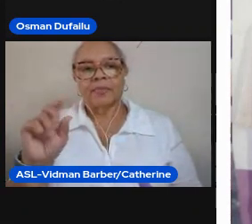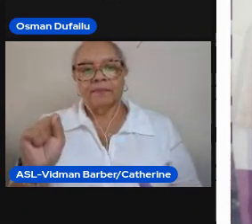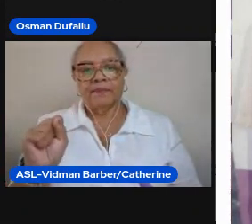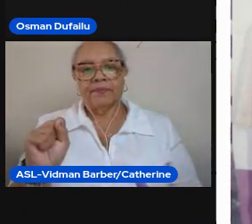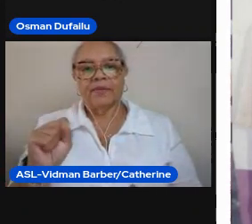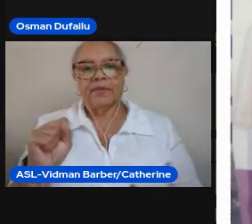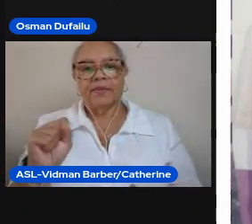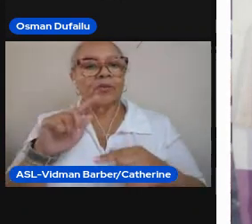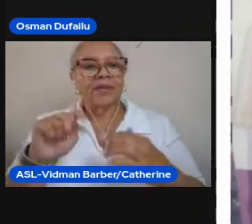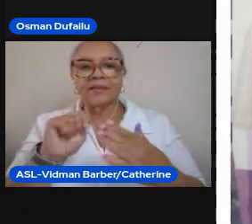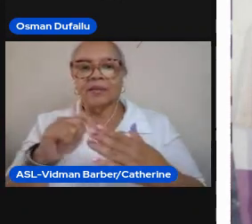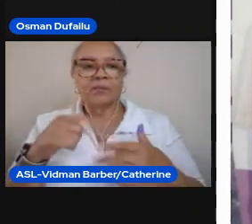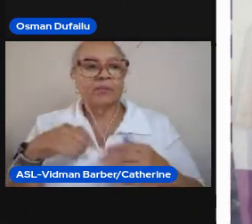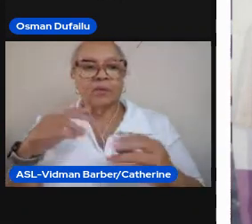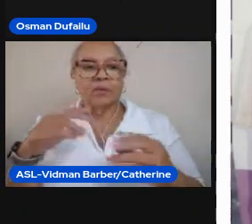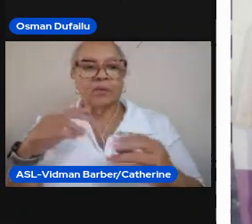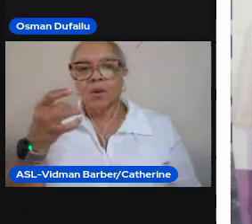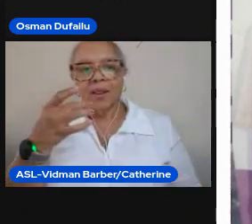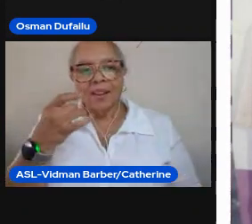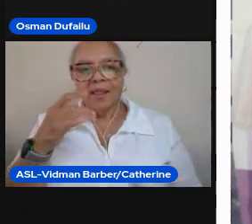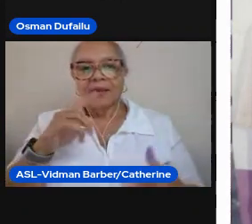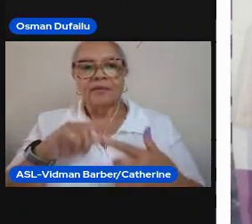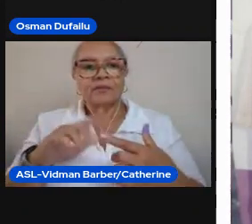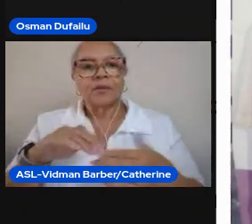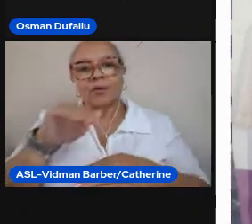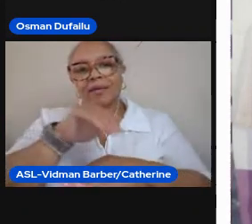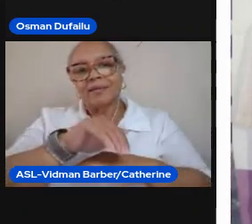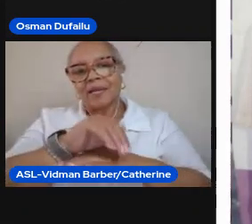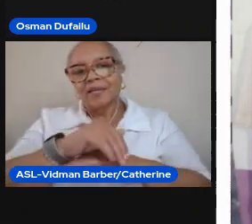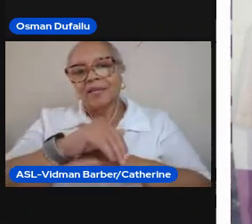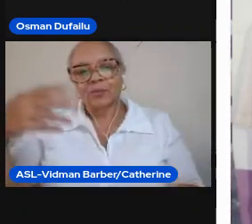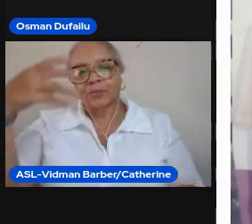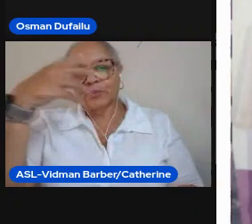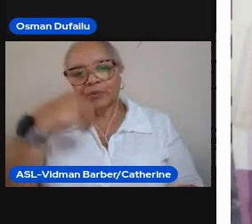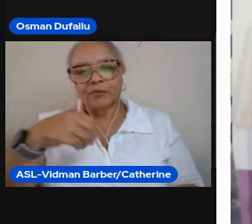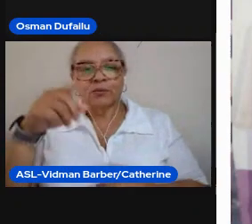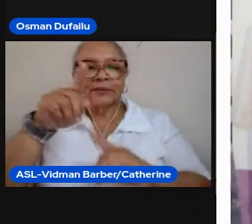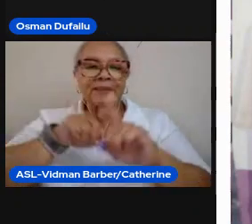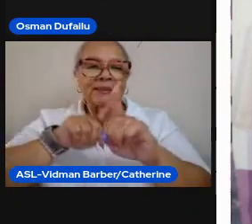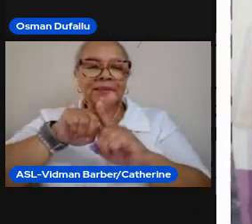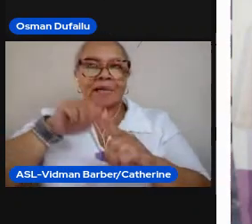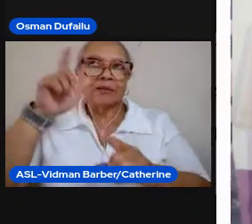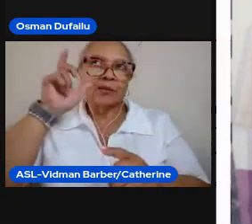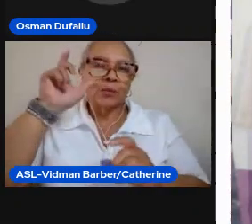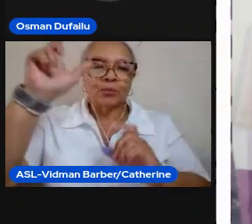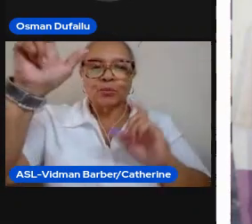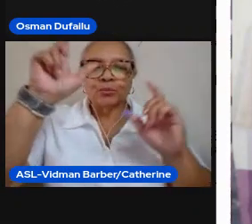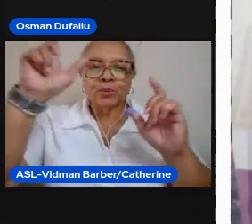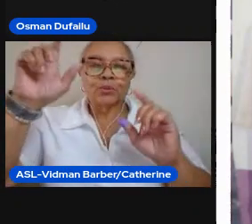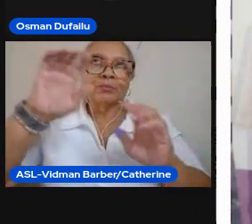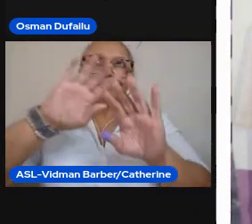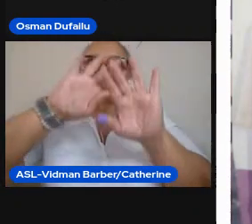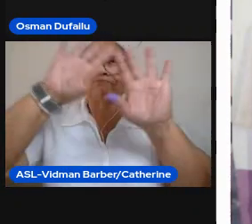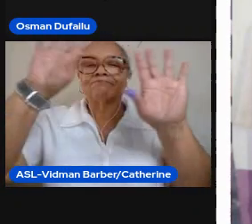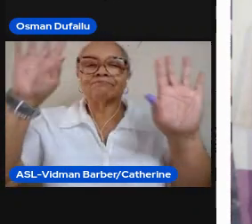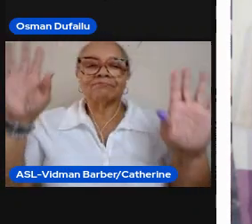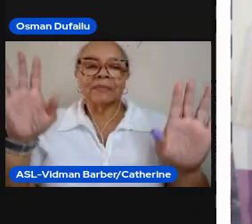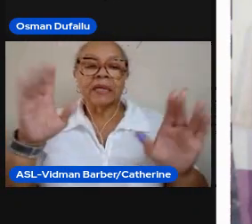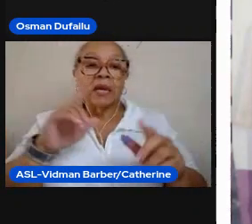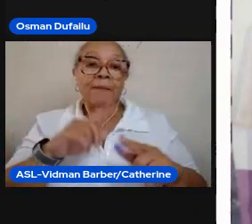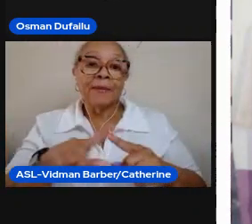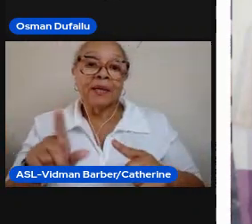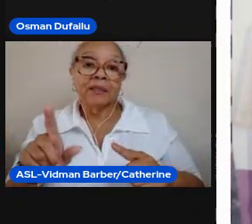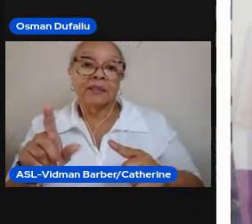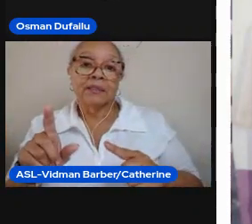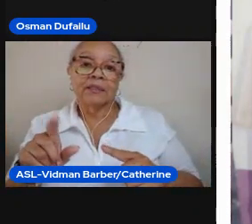we had no light in Atebu, so nights were beautiful with stars and moon playing around. But there was